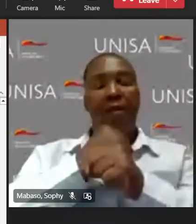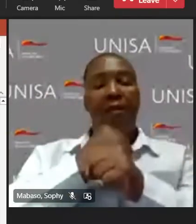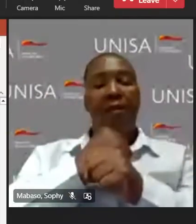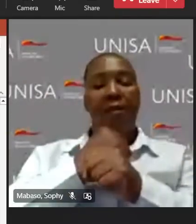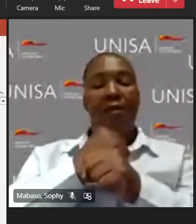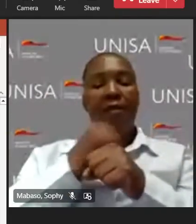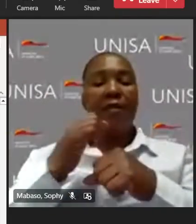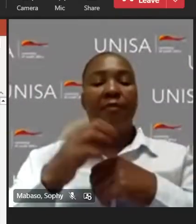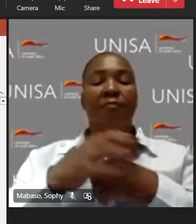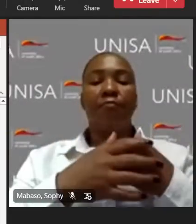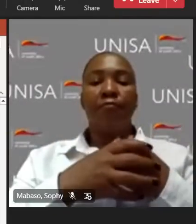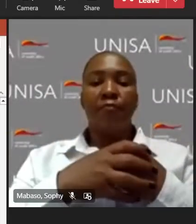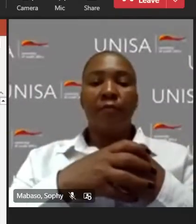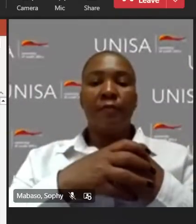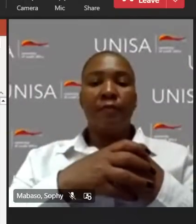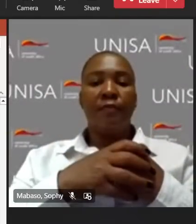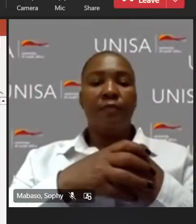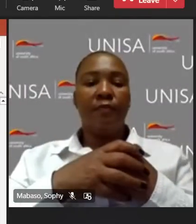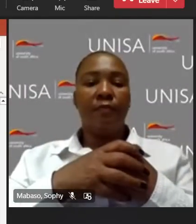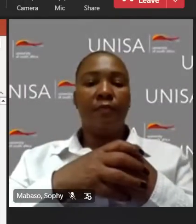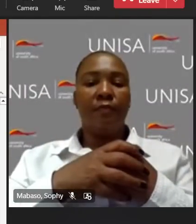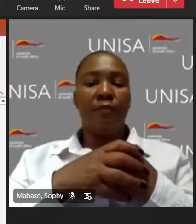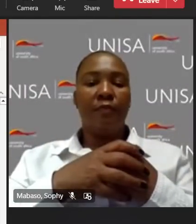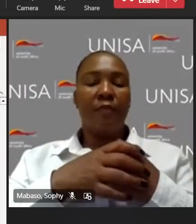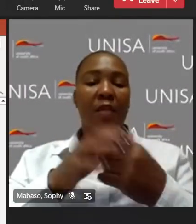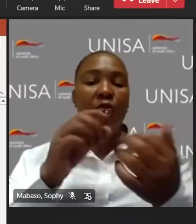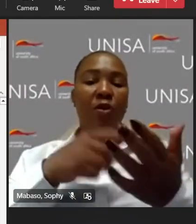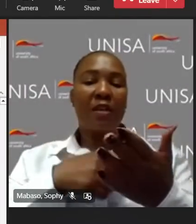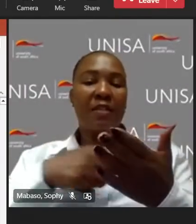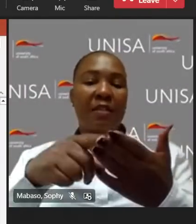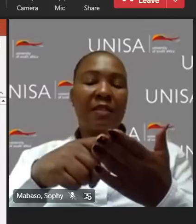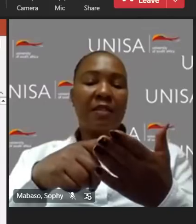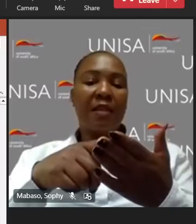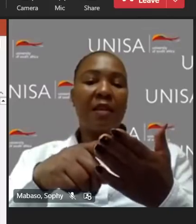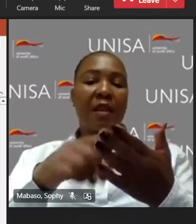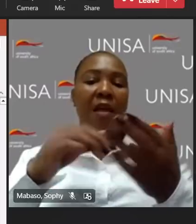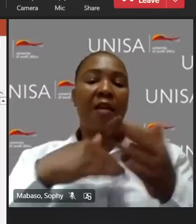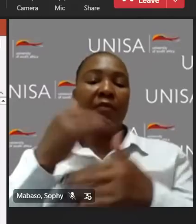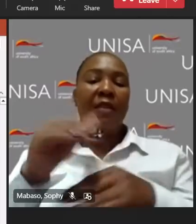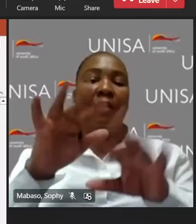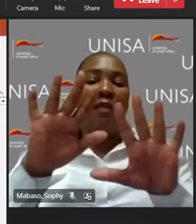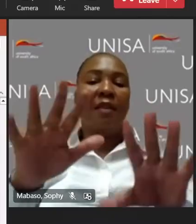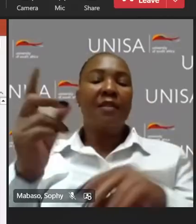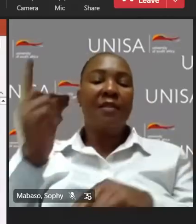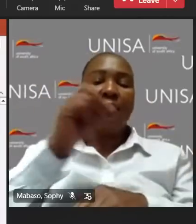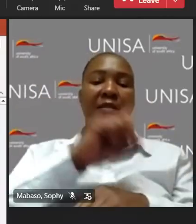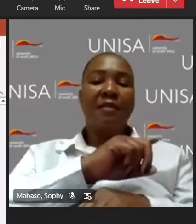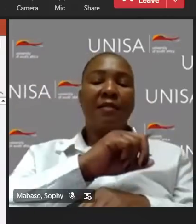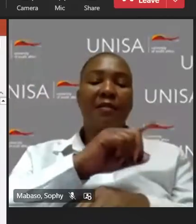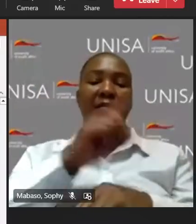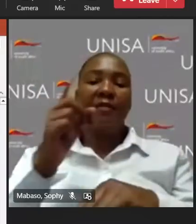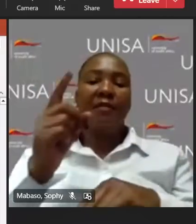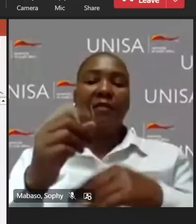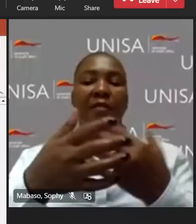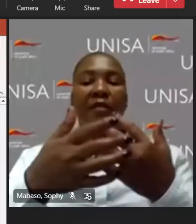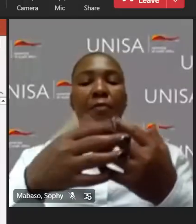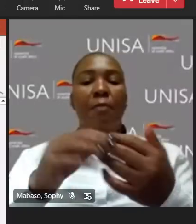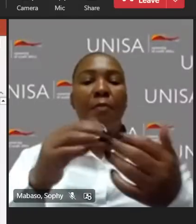and you cancel after 10 days and before the 15th of